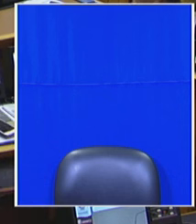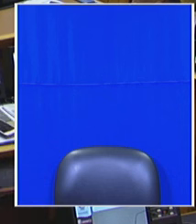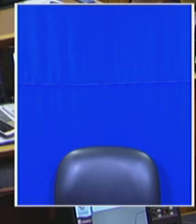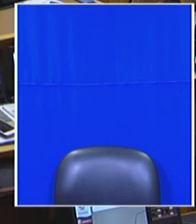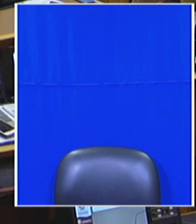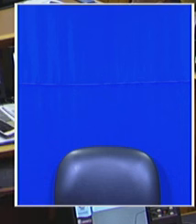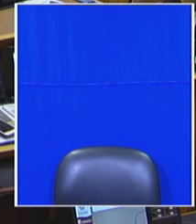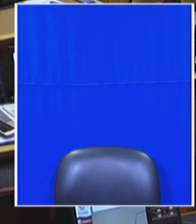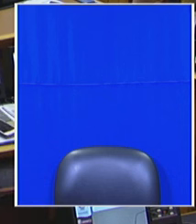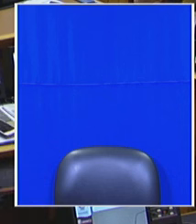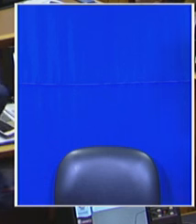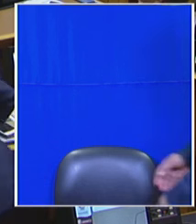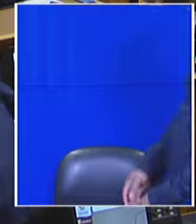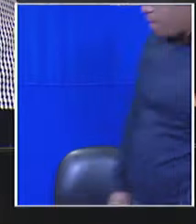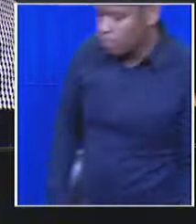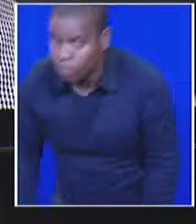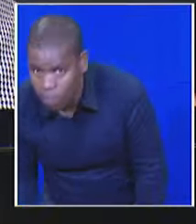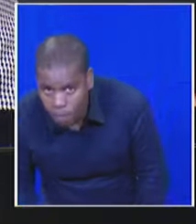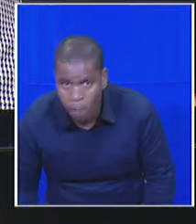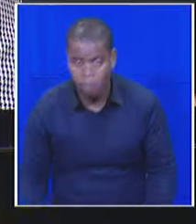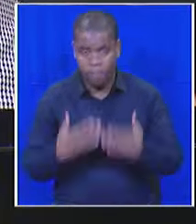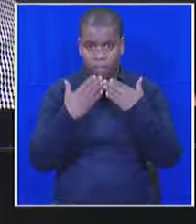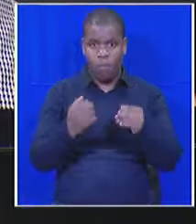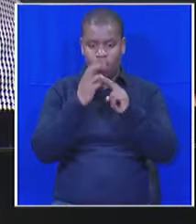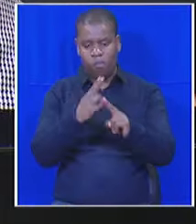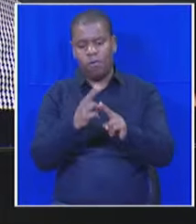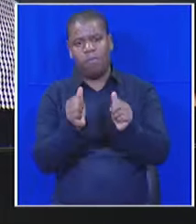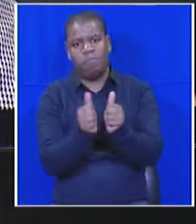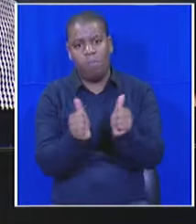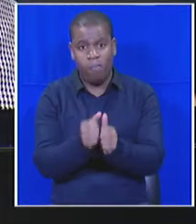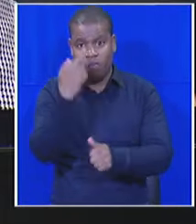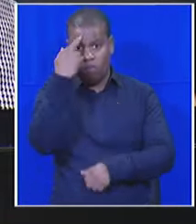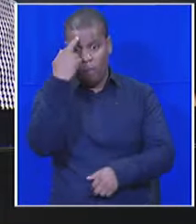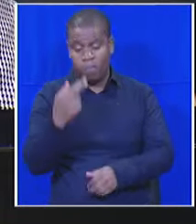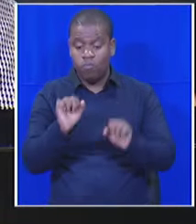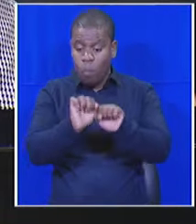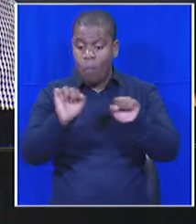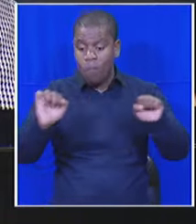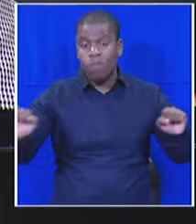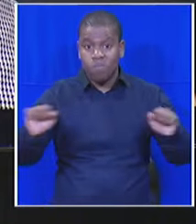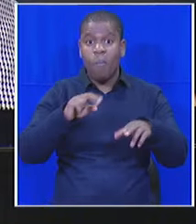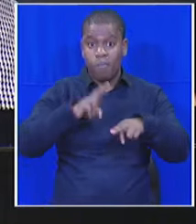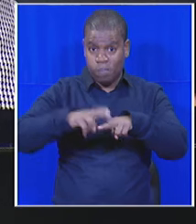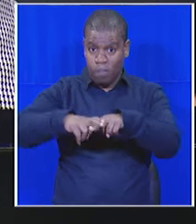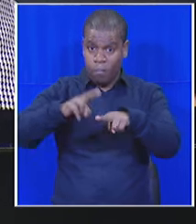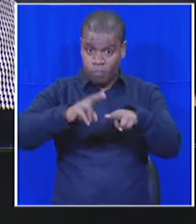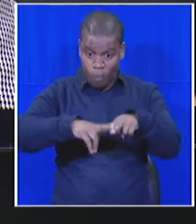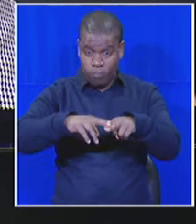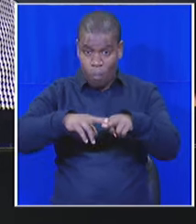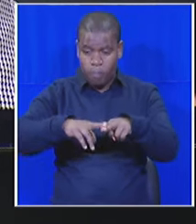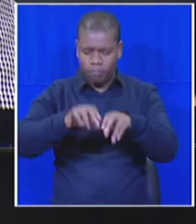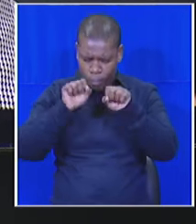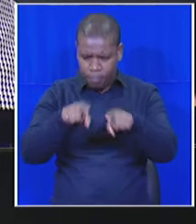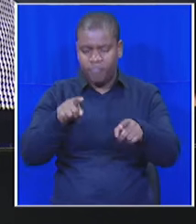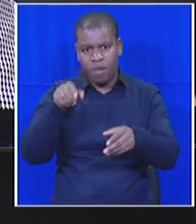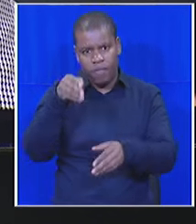Thank you, honorable members. I would like to remind you that they may only vote from their allocated seats. When requested to do